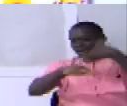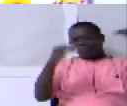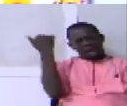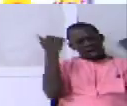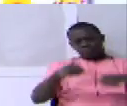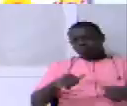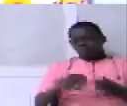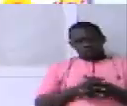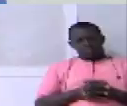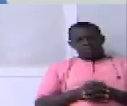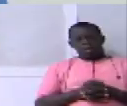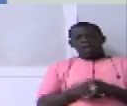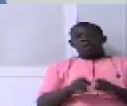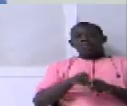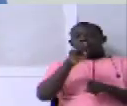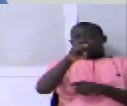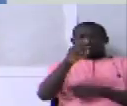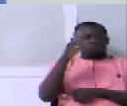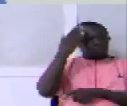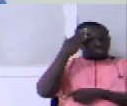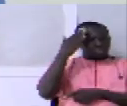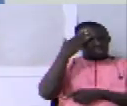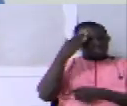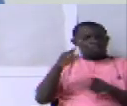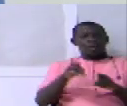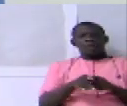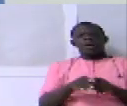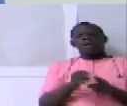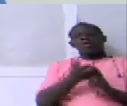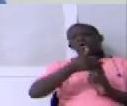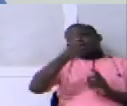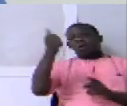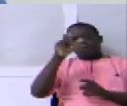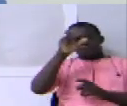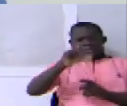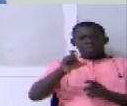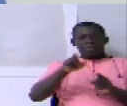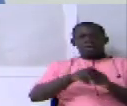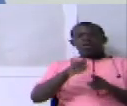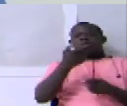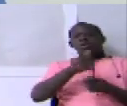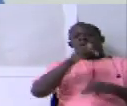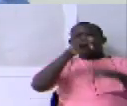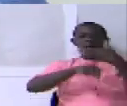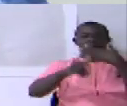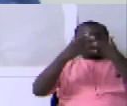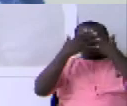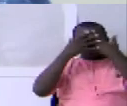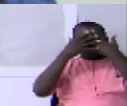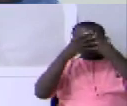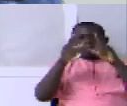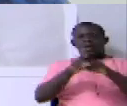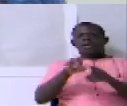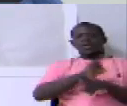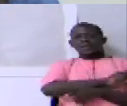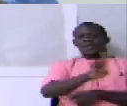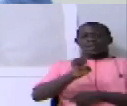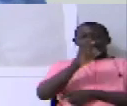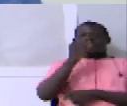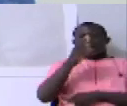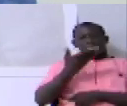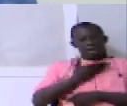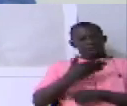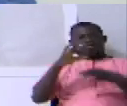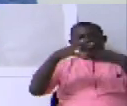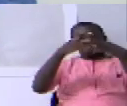manke. But do you realize that at the prisons, they said that there was a torture